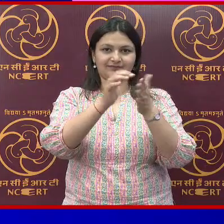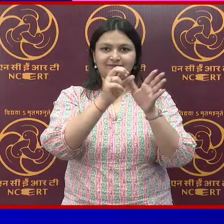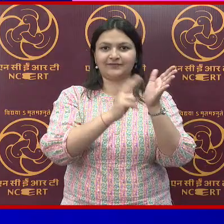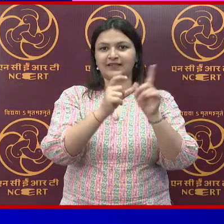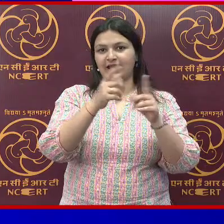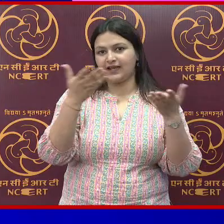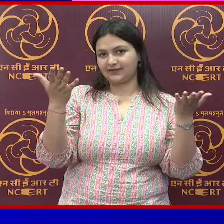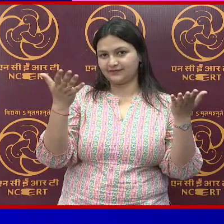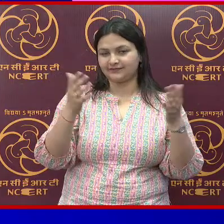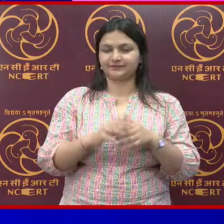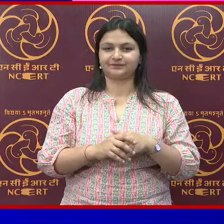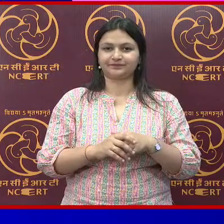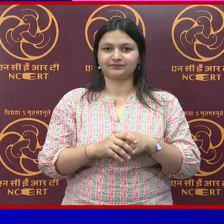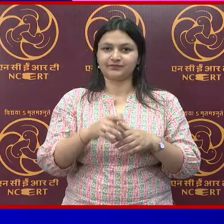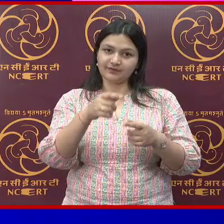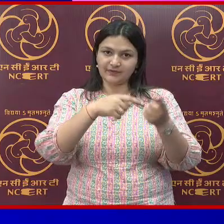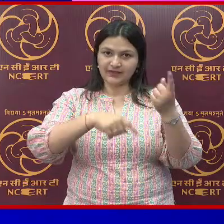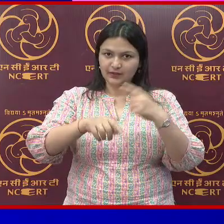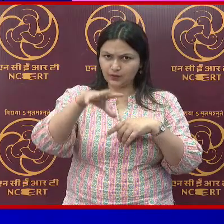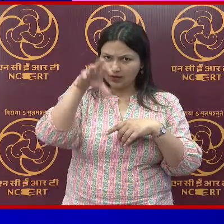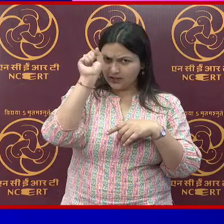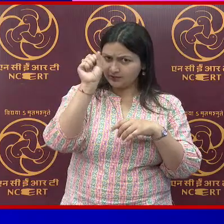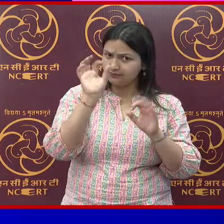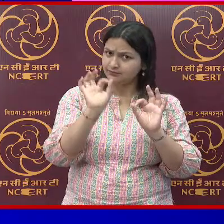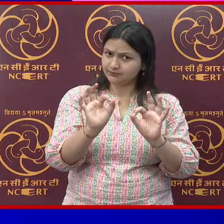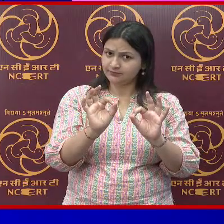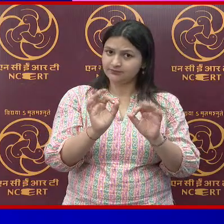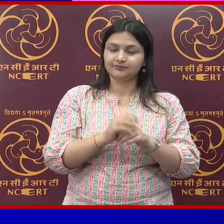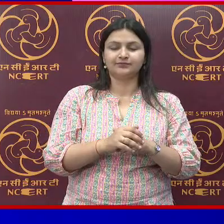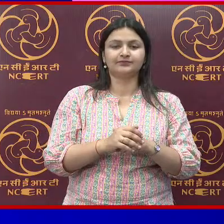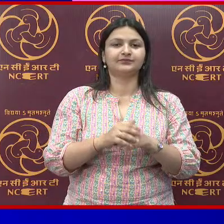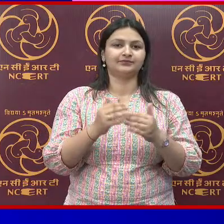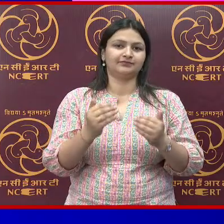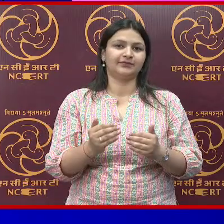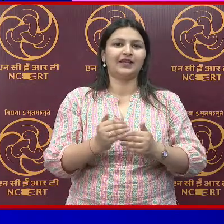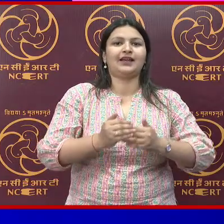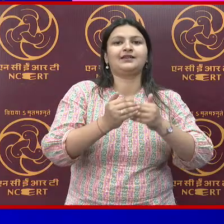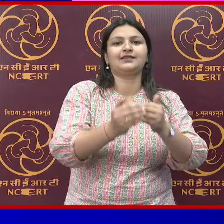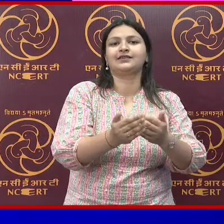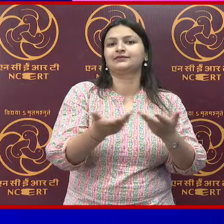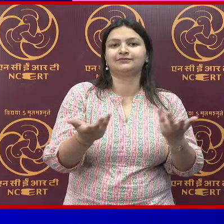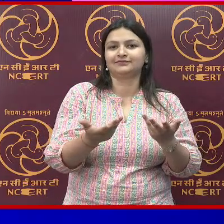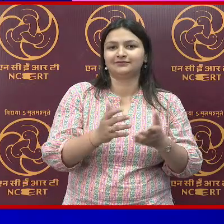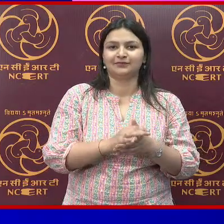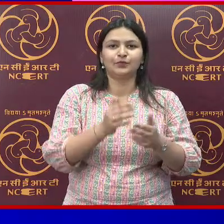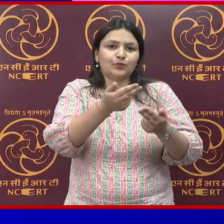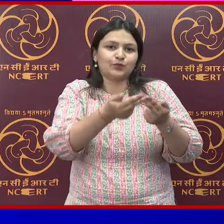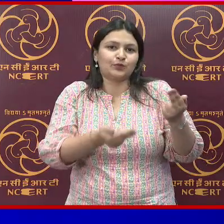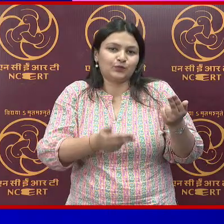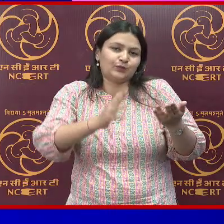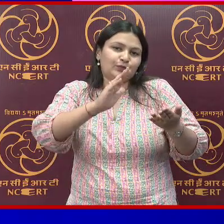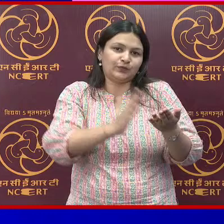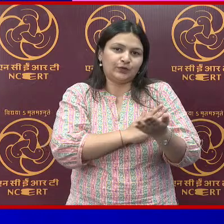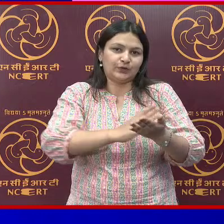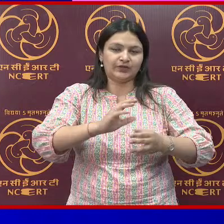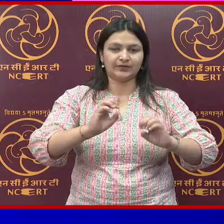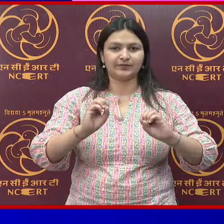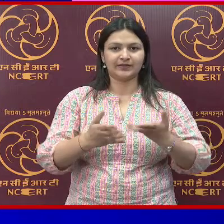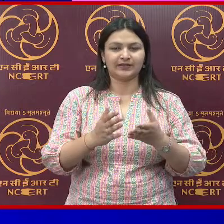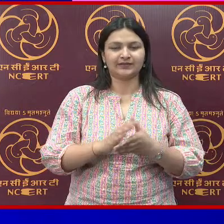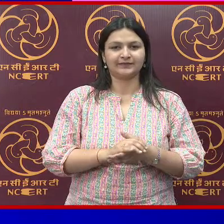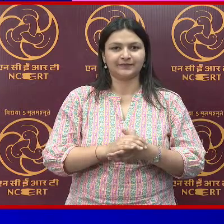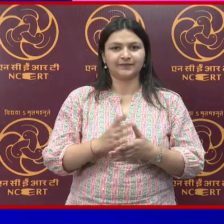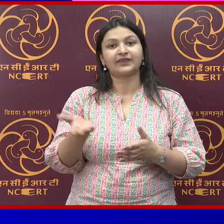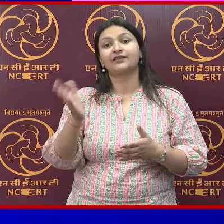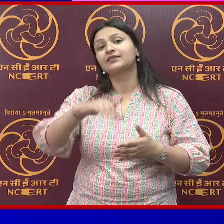Okay, hand. Okay. So, I hope you get these words correctly. Now, let us proceed to the poem. So, would you like to